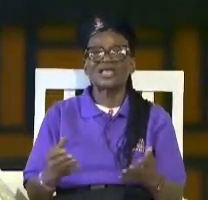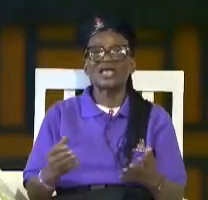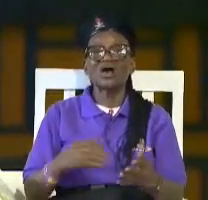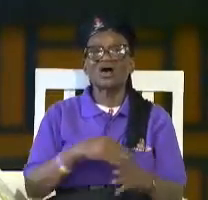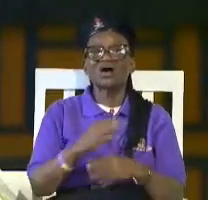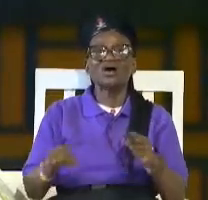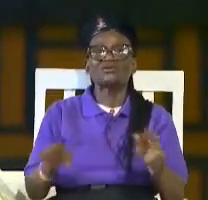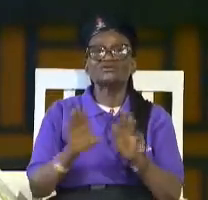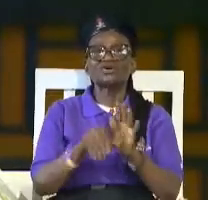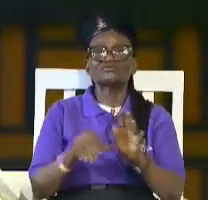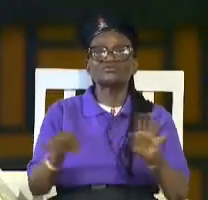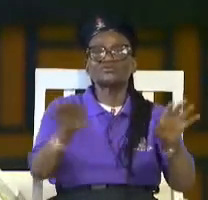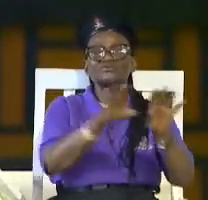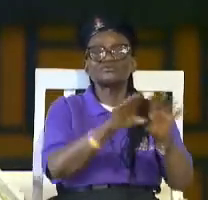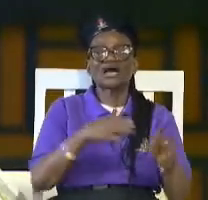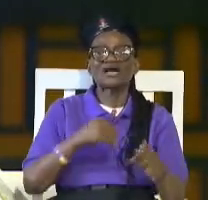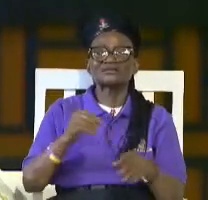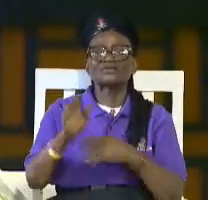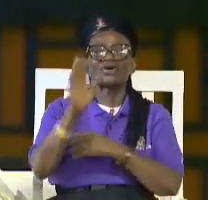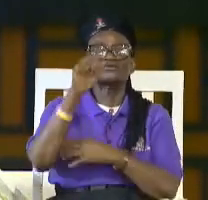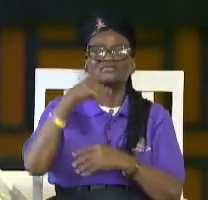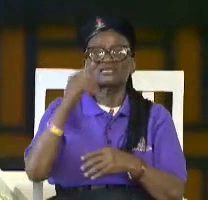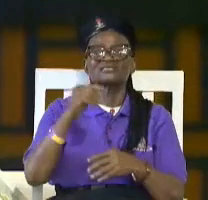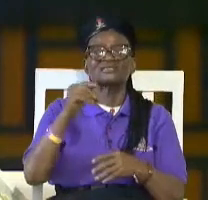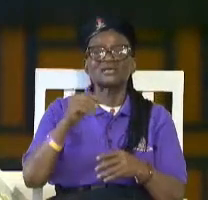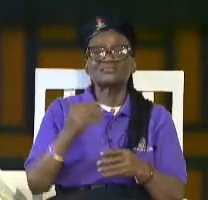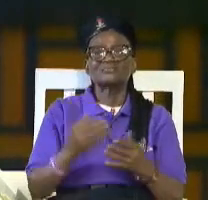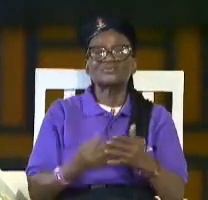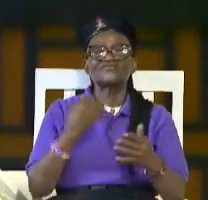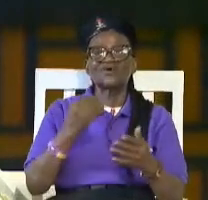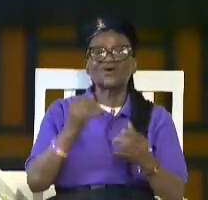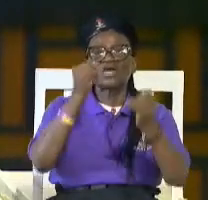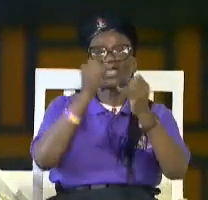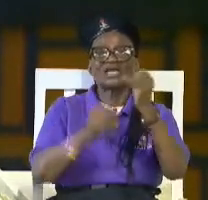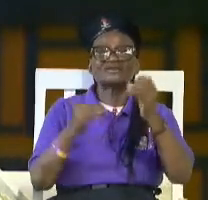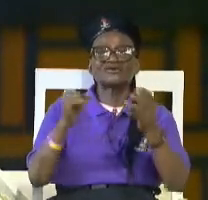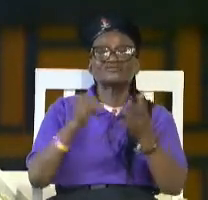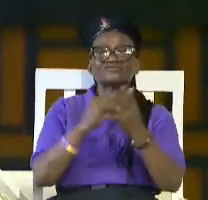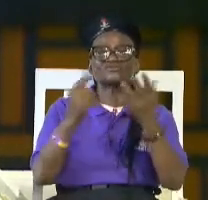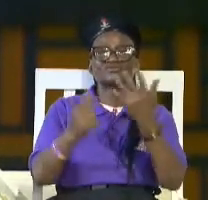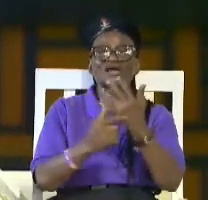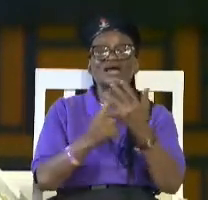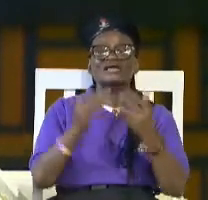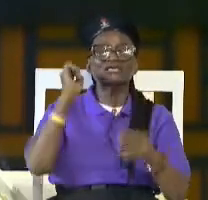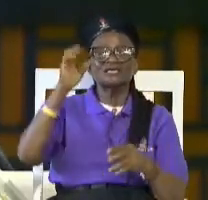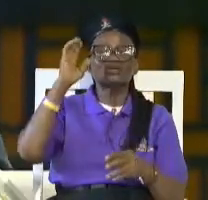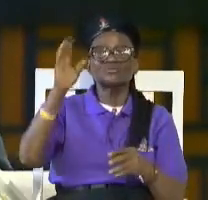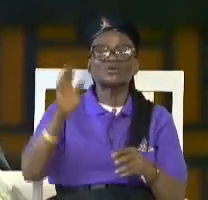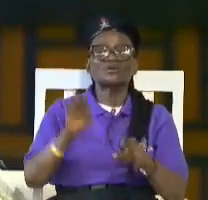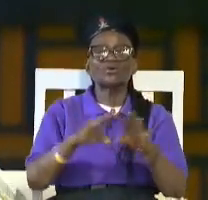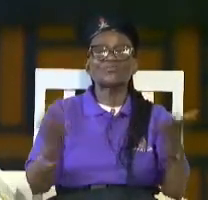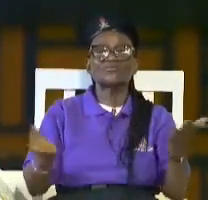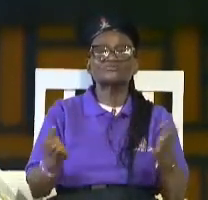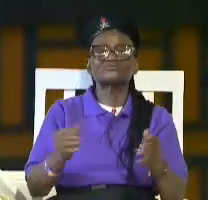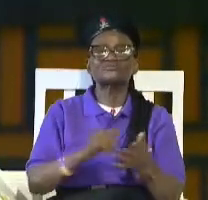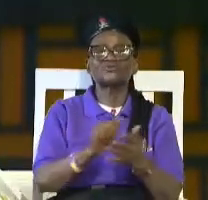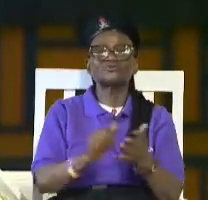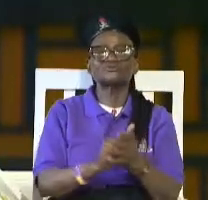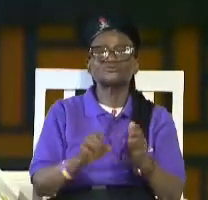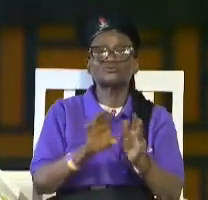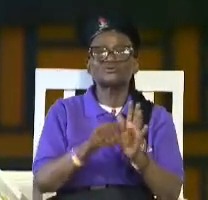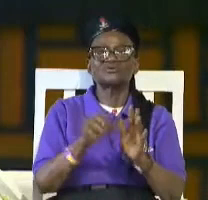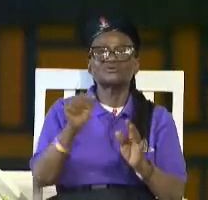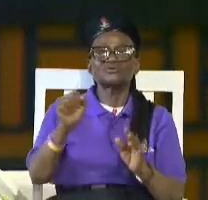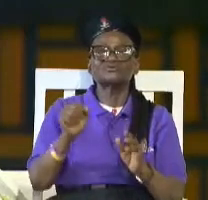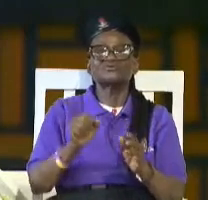you. And God said that before the end of July, he would open those doors.